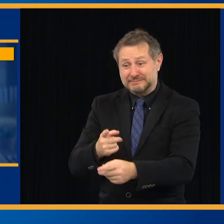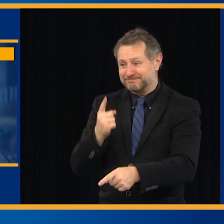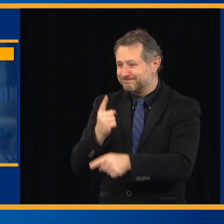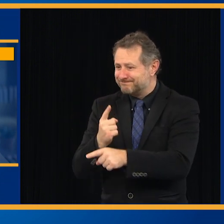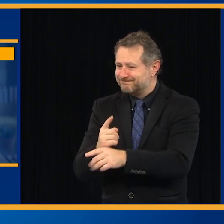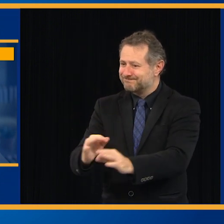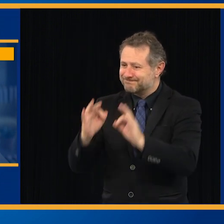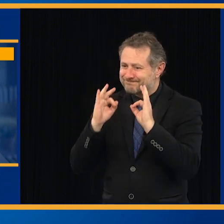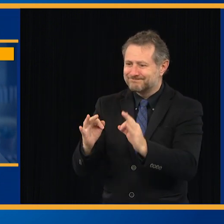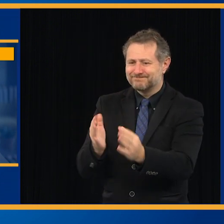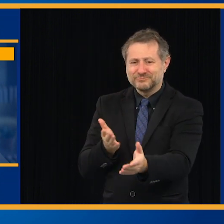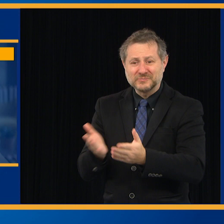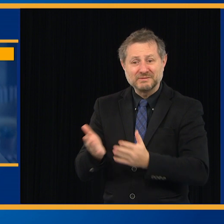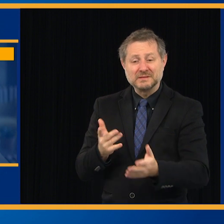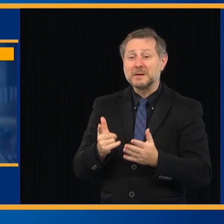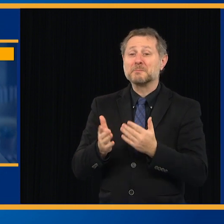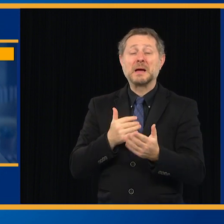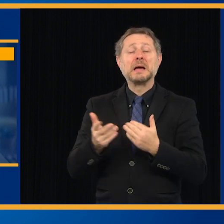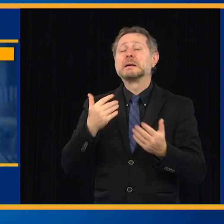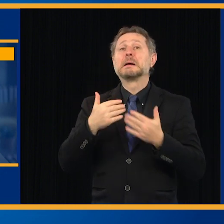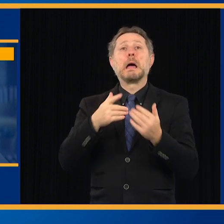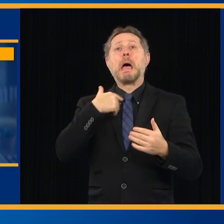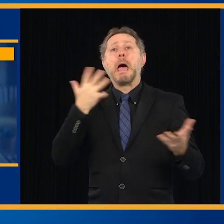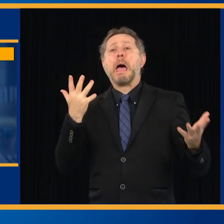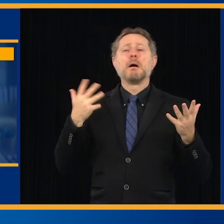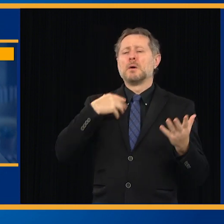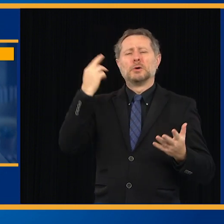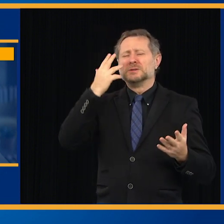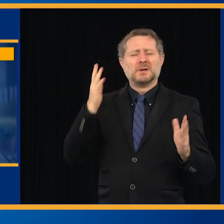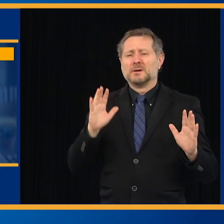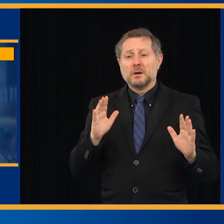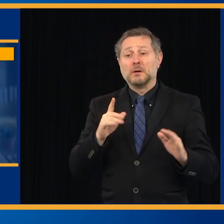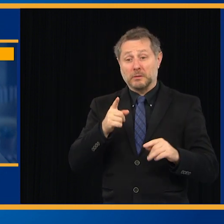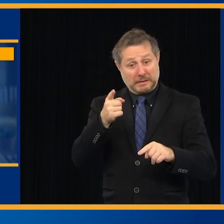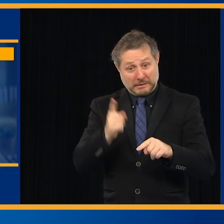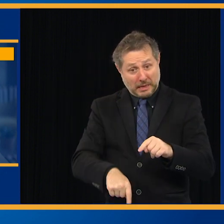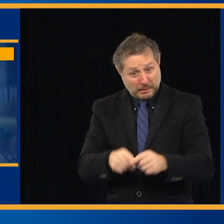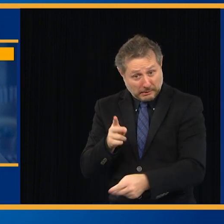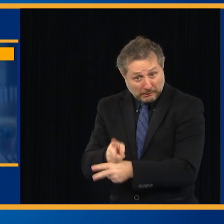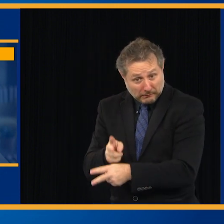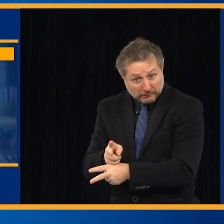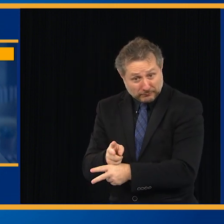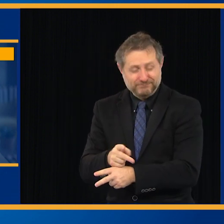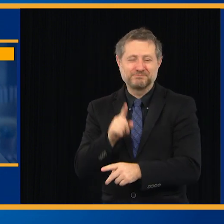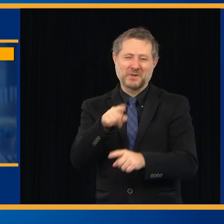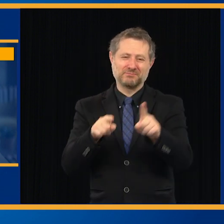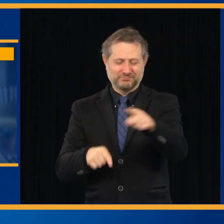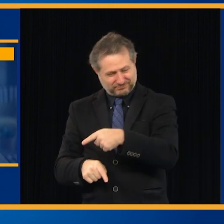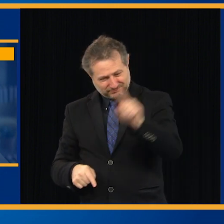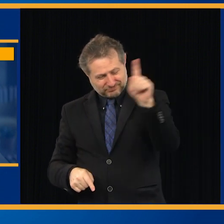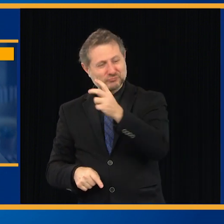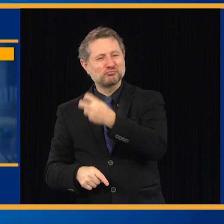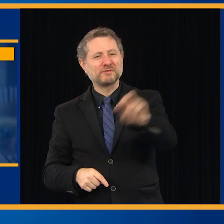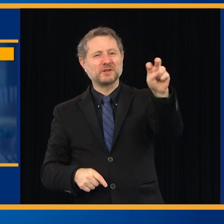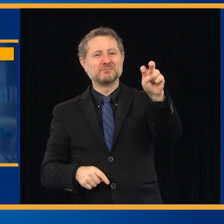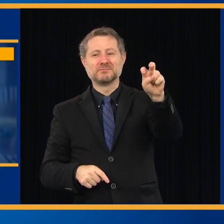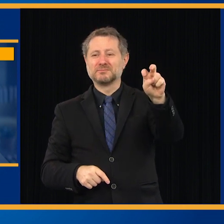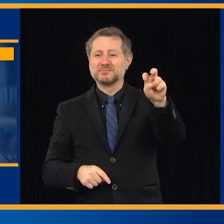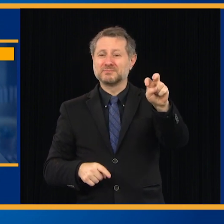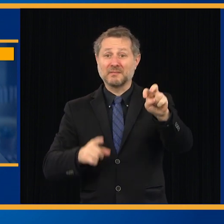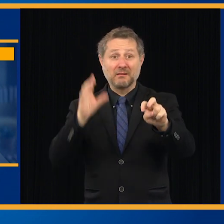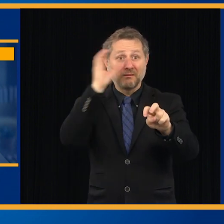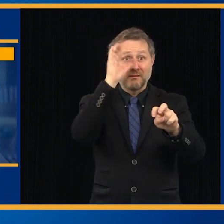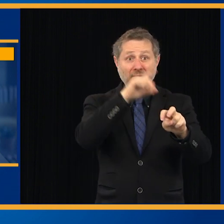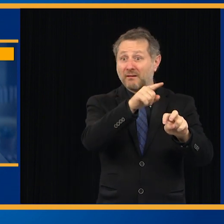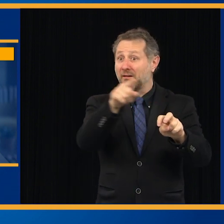for any reason, they must transfer the person out of the facility. If they can't find another facility, they call